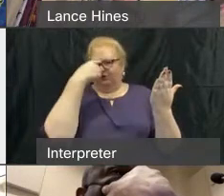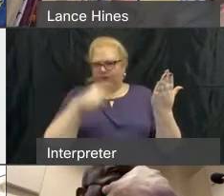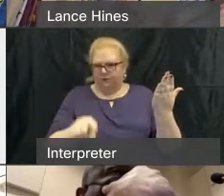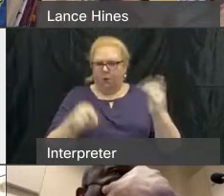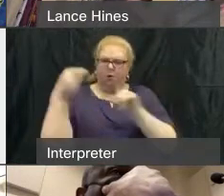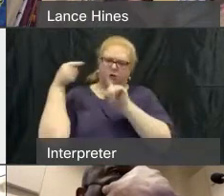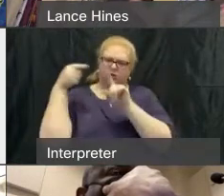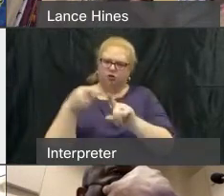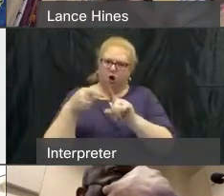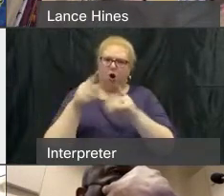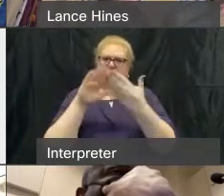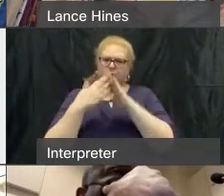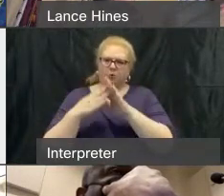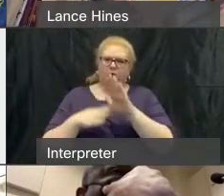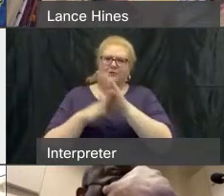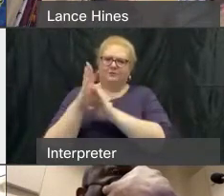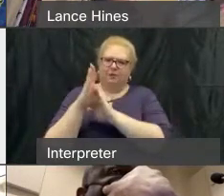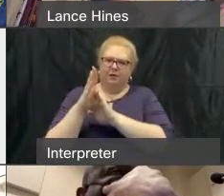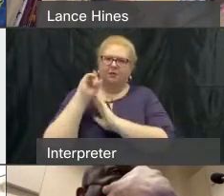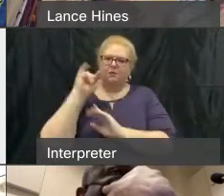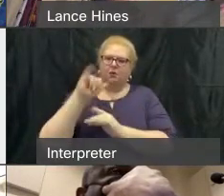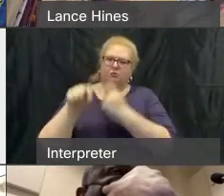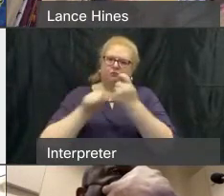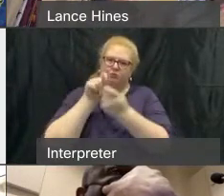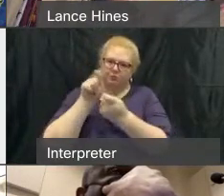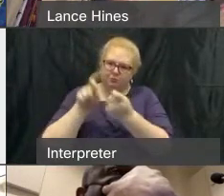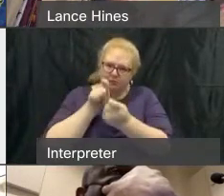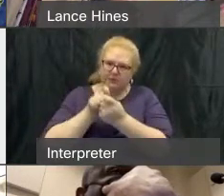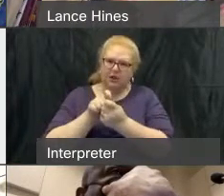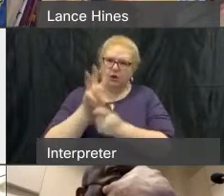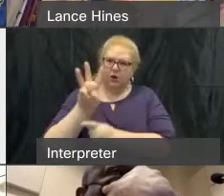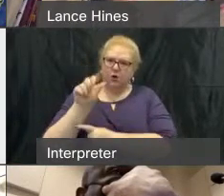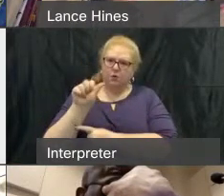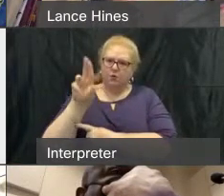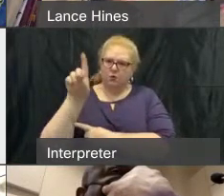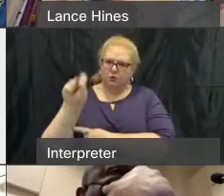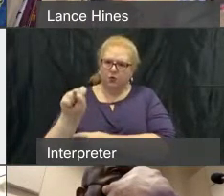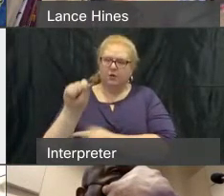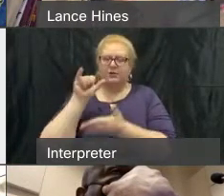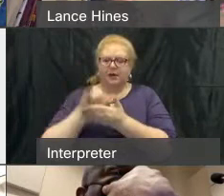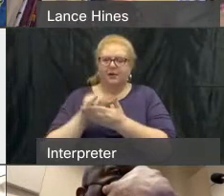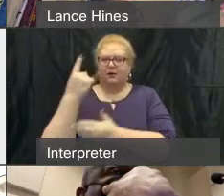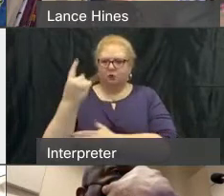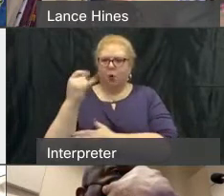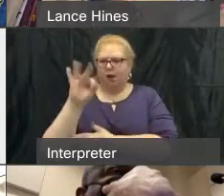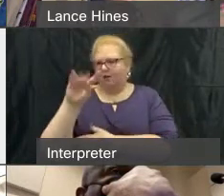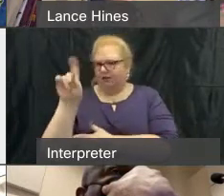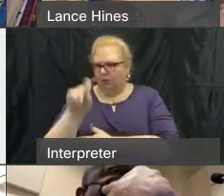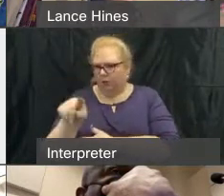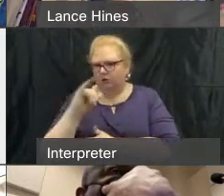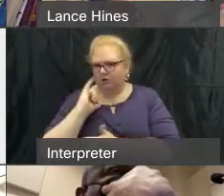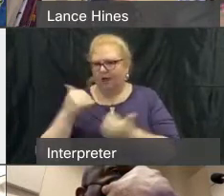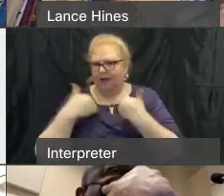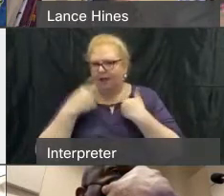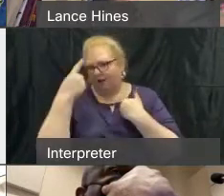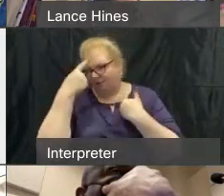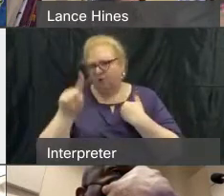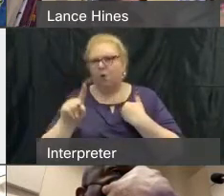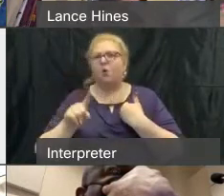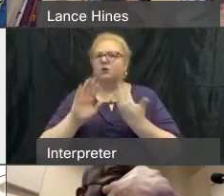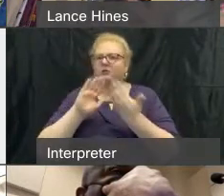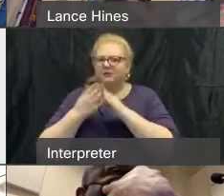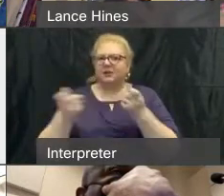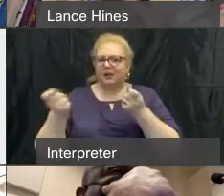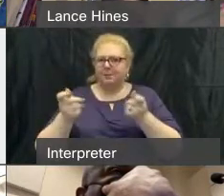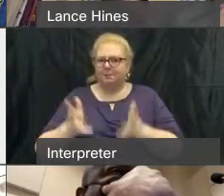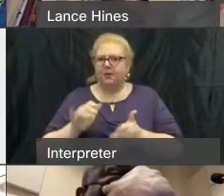for these particular wards. And that's one of the questions that I have for the city manager.